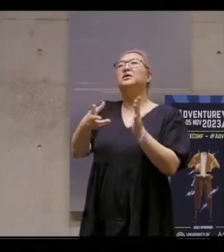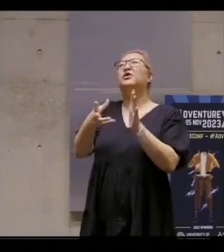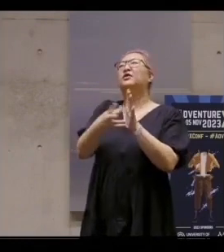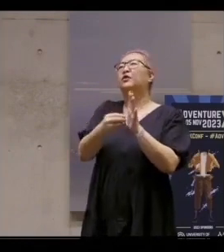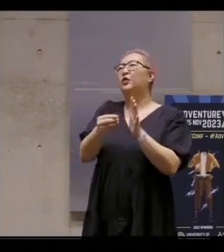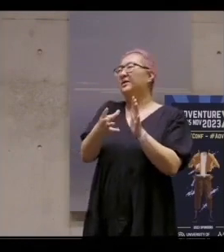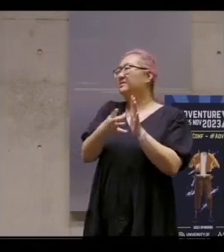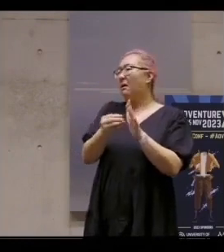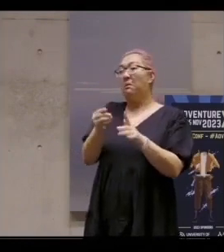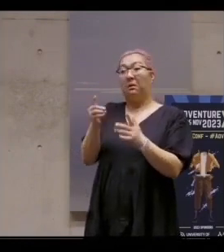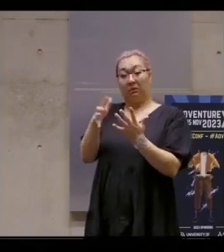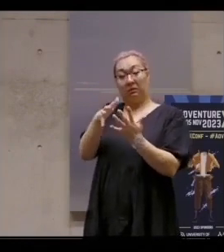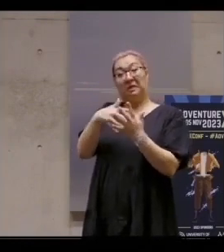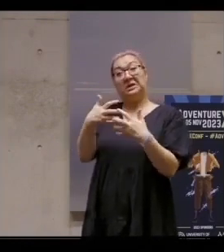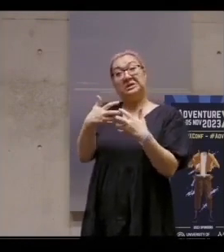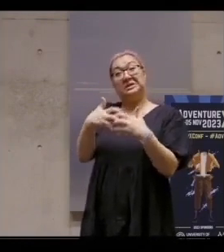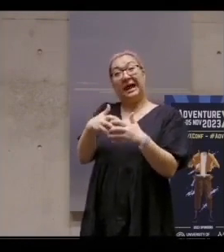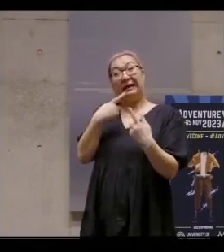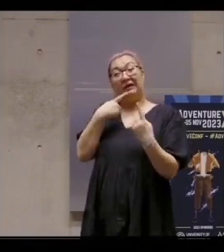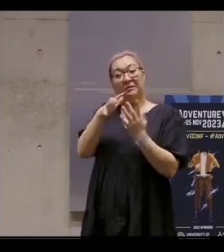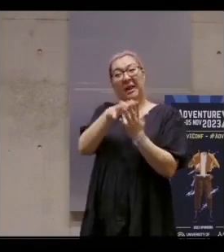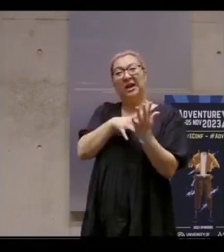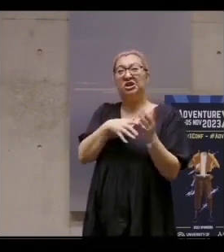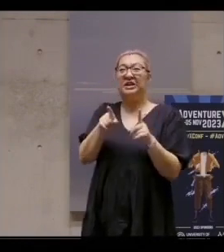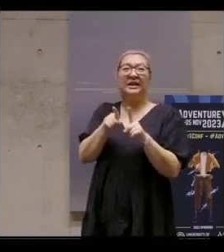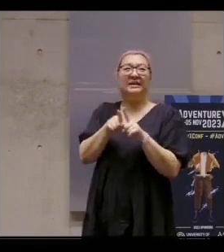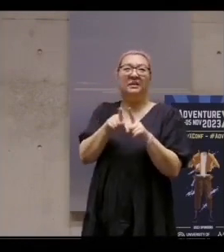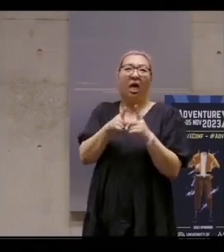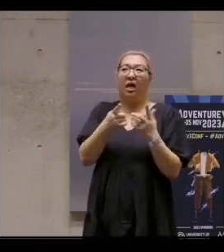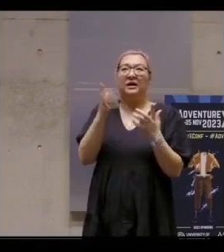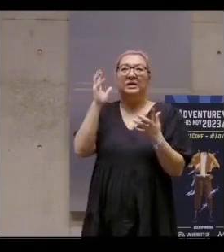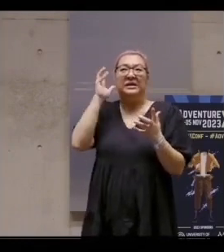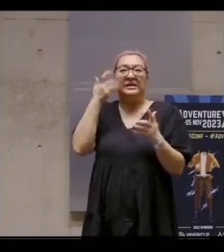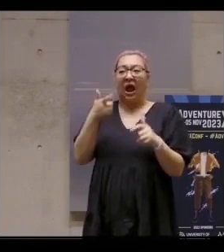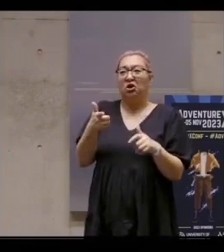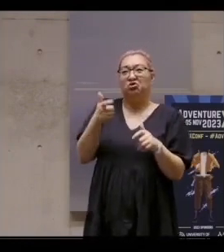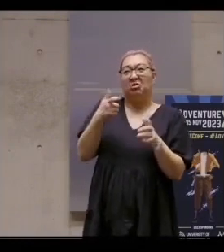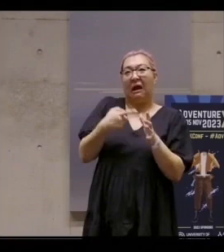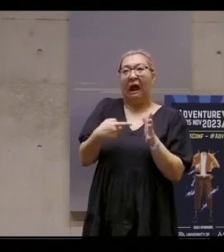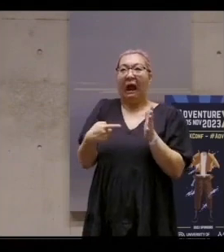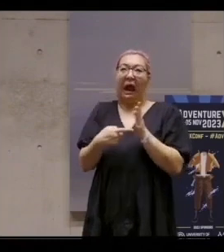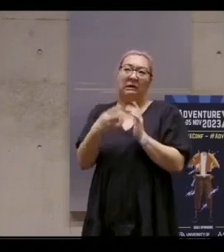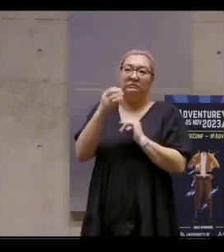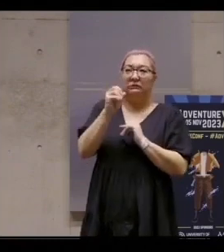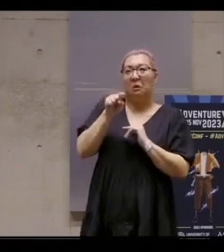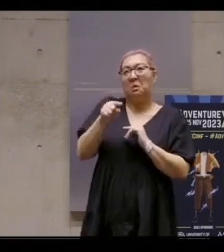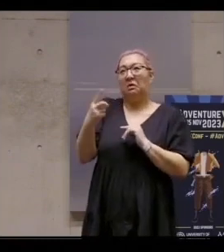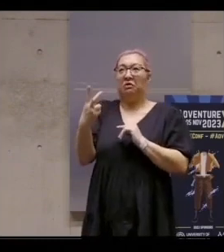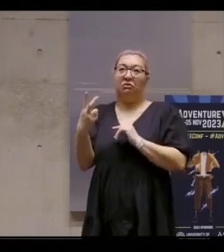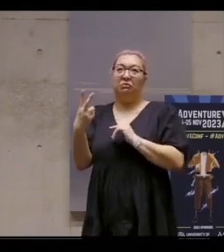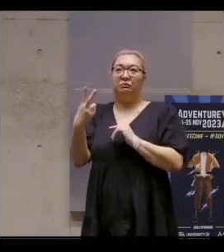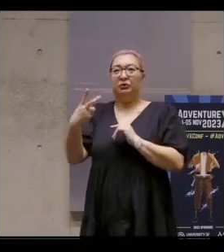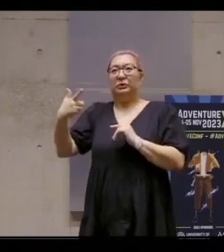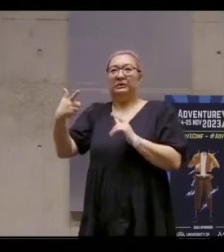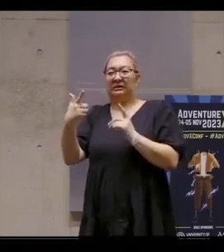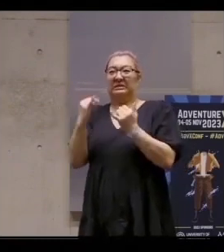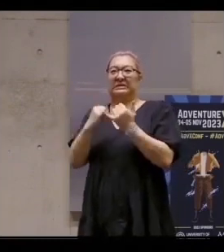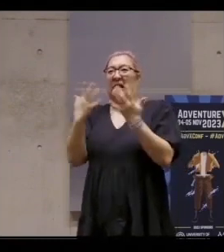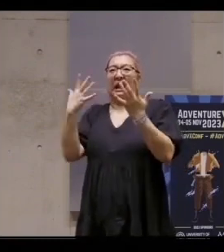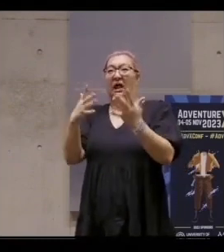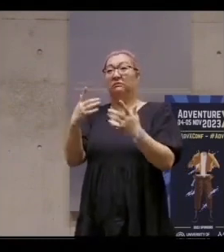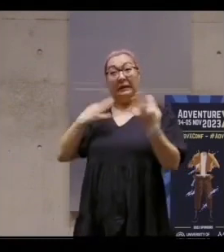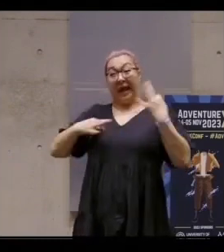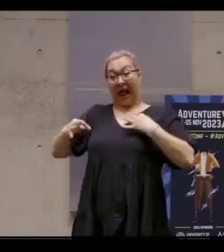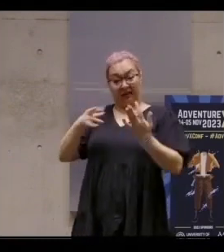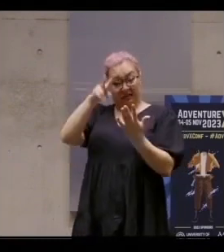X point. The actor doesn't need to see that. The sound engineer doesn't need to see that. It shouldn't be in your script. Notes to translators explaining an idiom. Hopefully